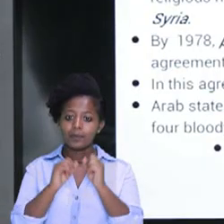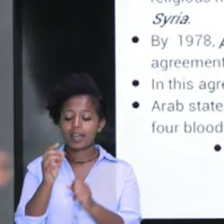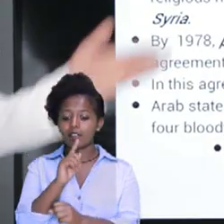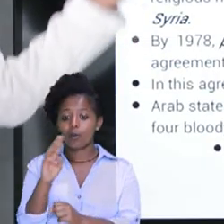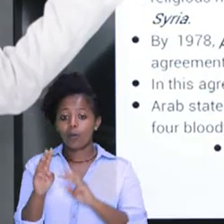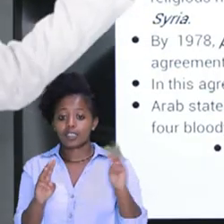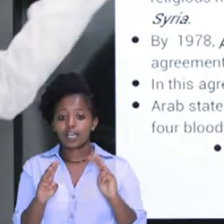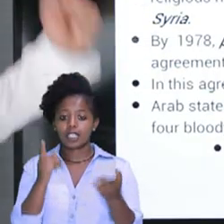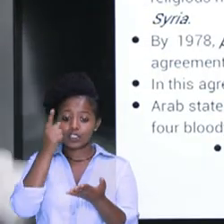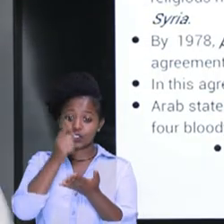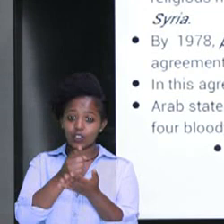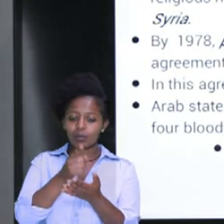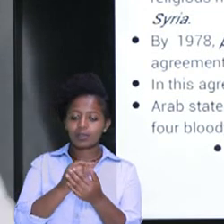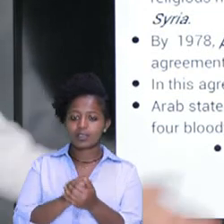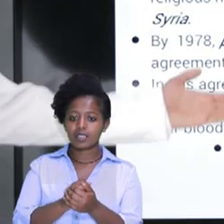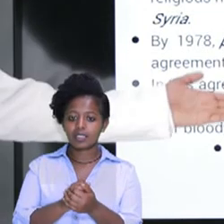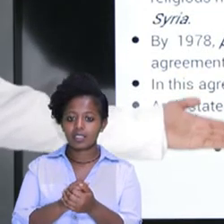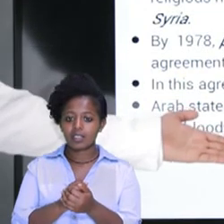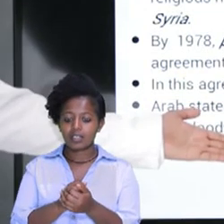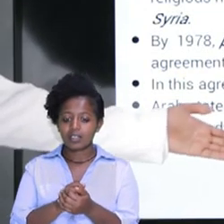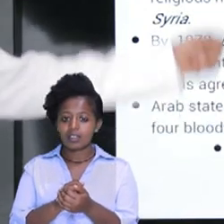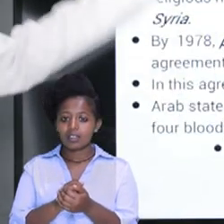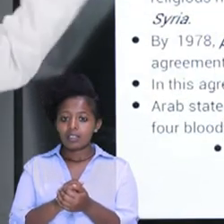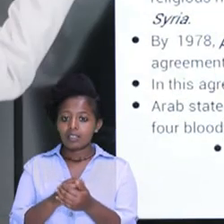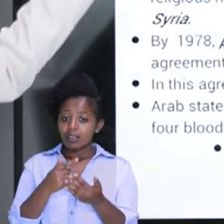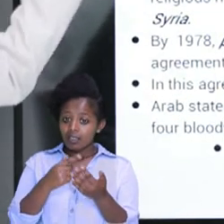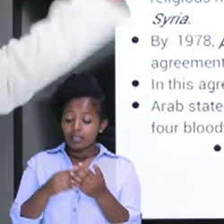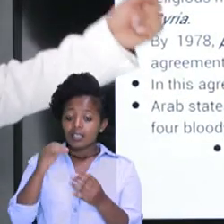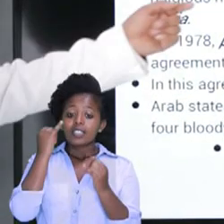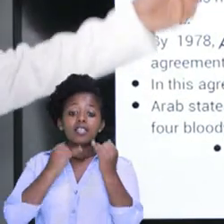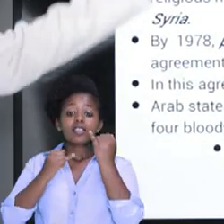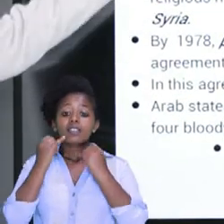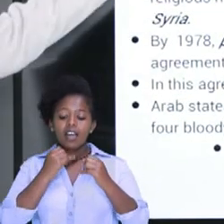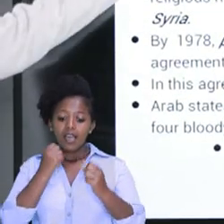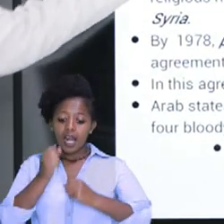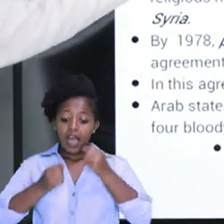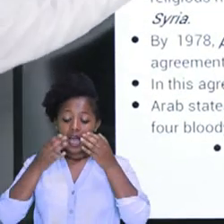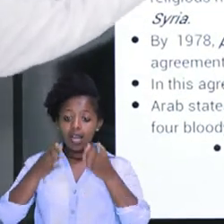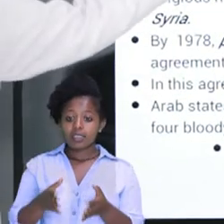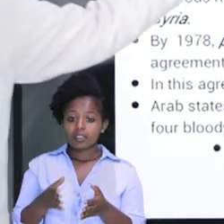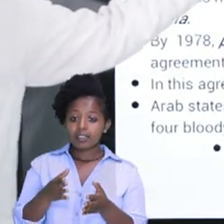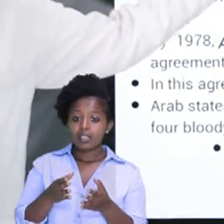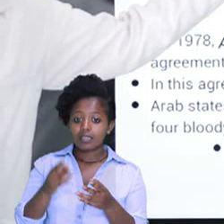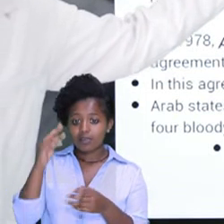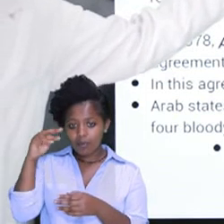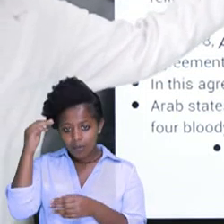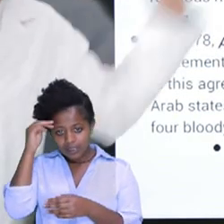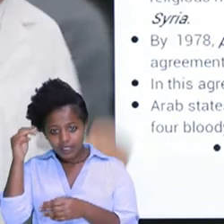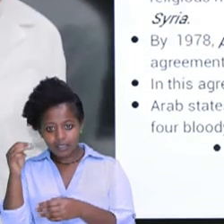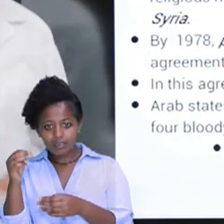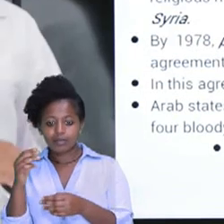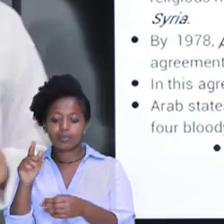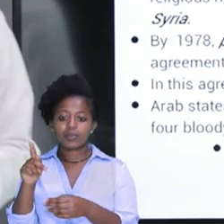Germany. At the Munich Olympic, the Israel athletes was massacred by